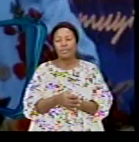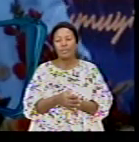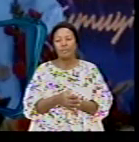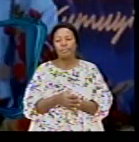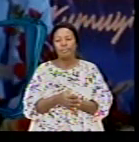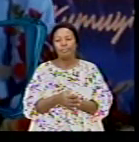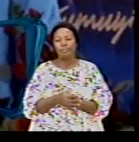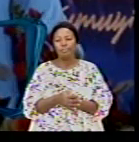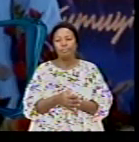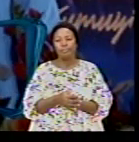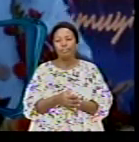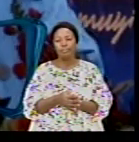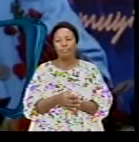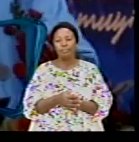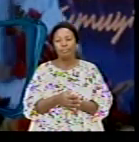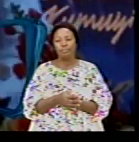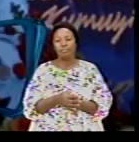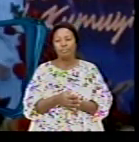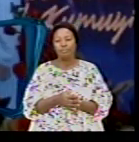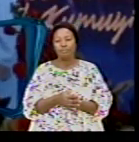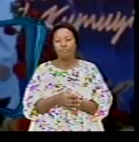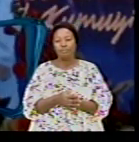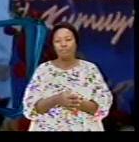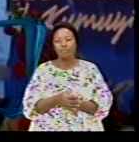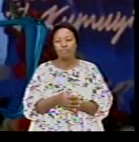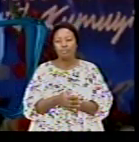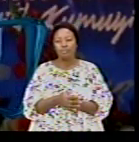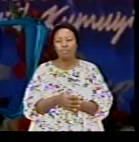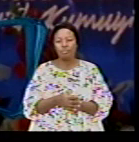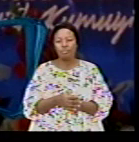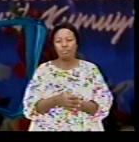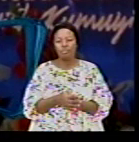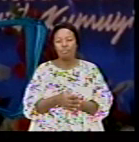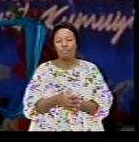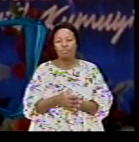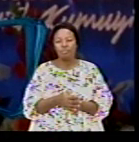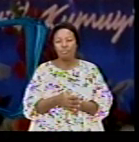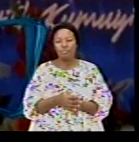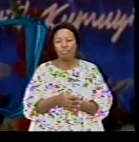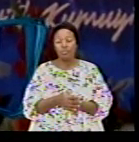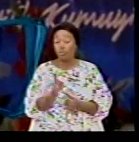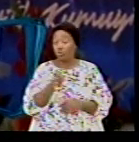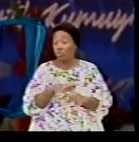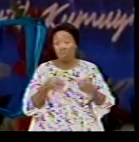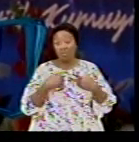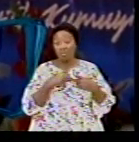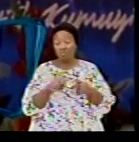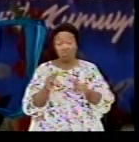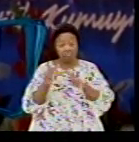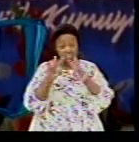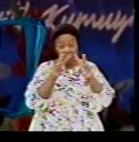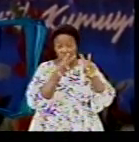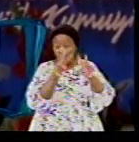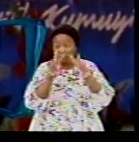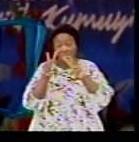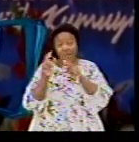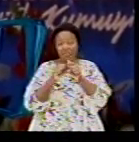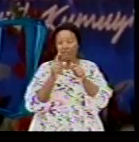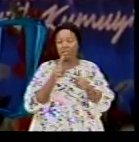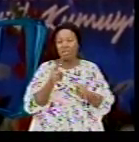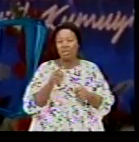you are not just to stand or sit or be looking around. Pray to God that today is my day. Others are receiving